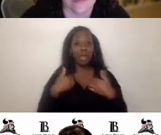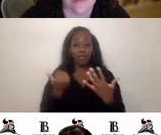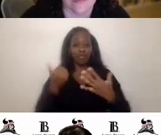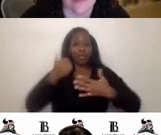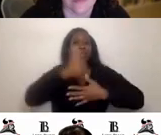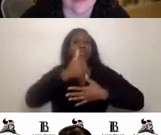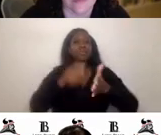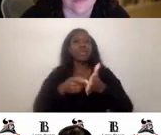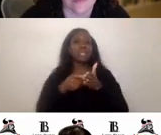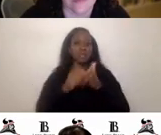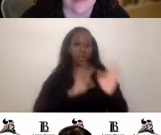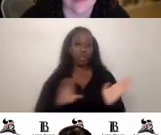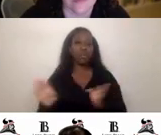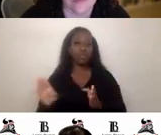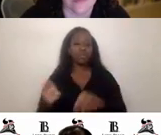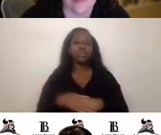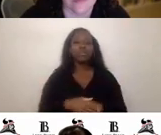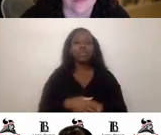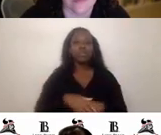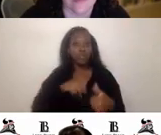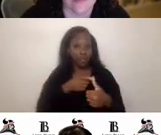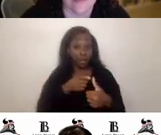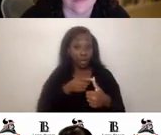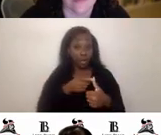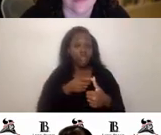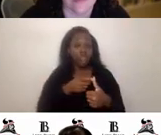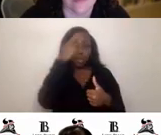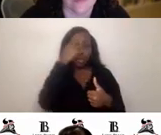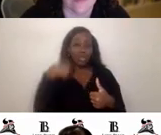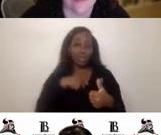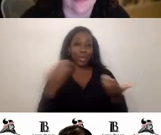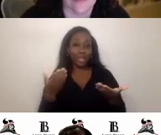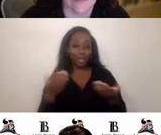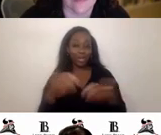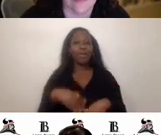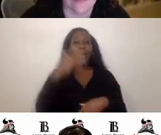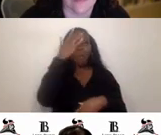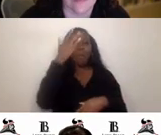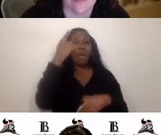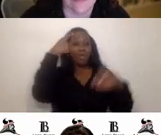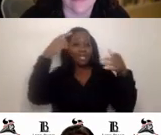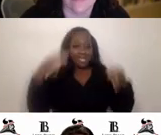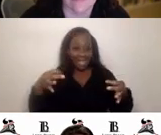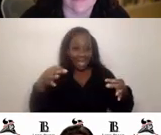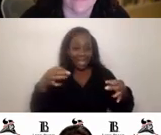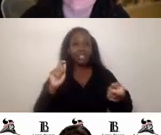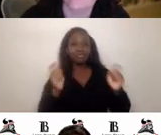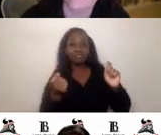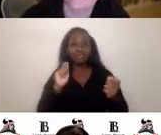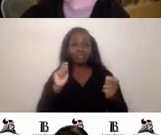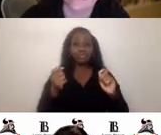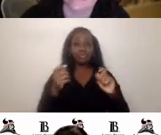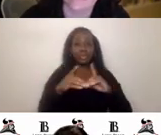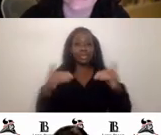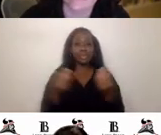first criteria and the whole reason why we're here, why we're redistricting a little bit later this year, is because of that criteria